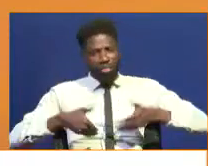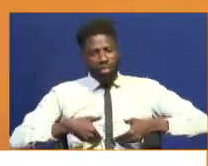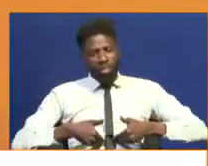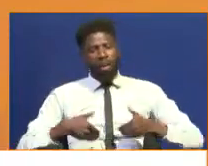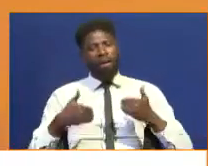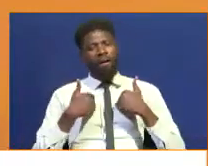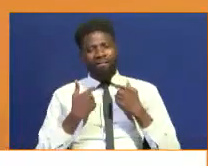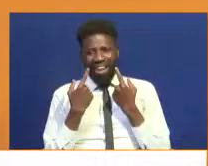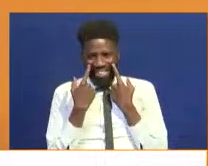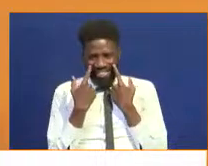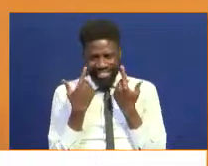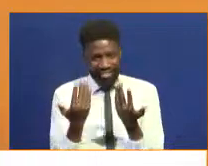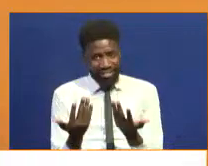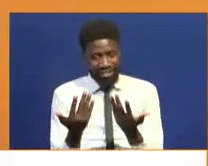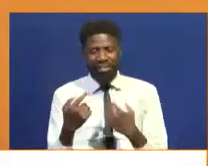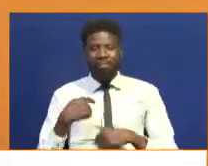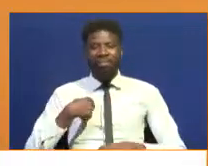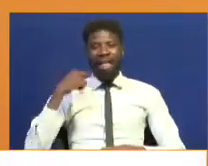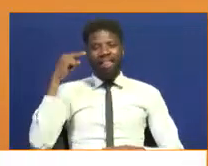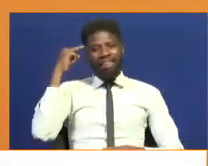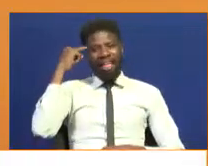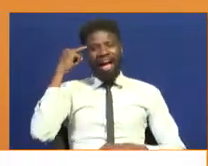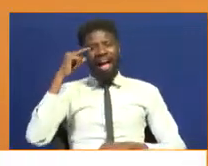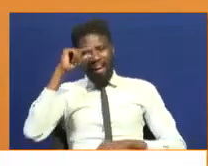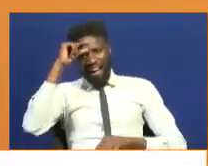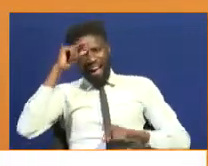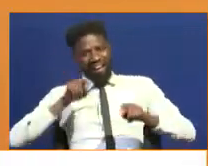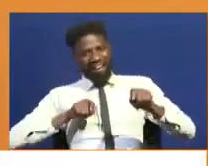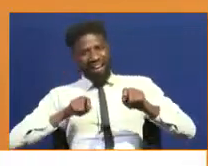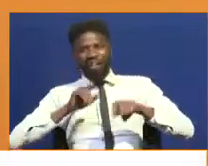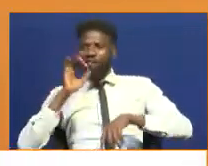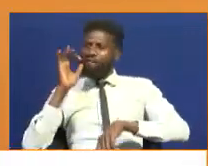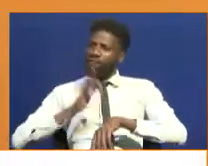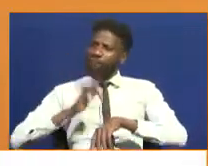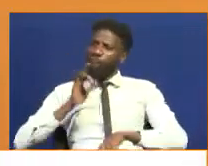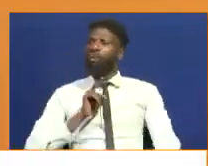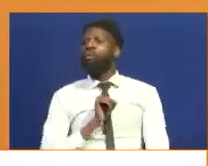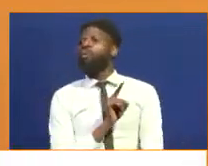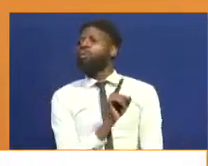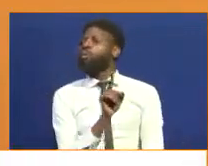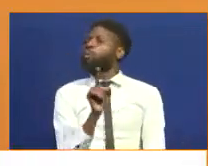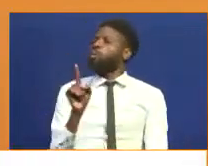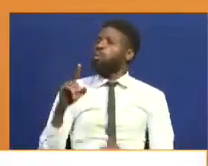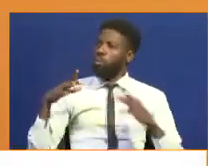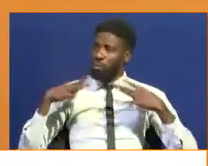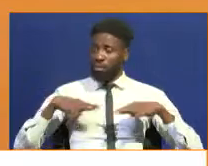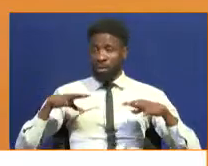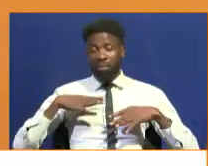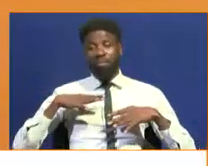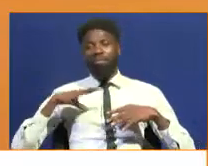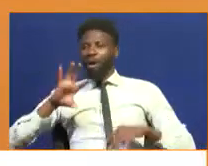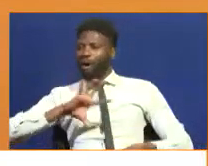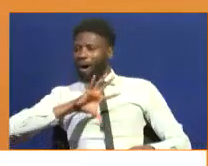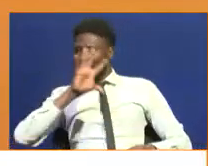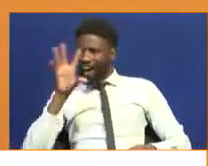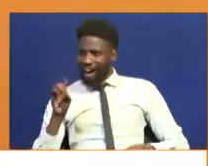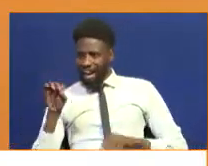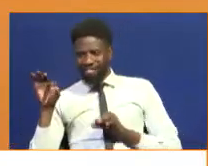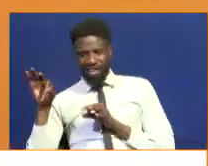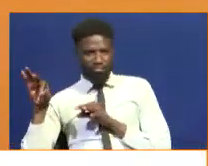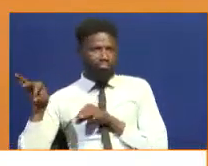voice, because I think governance affects everyone. Very good. The continent is watching. The continent is watching. And I